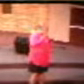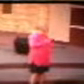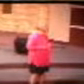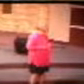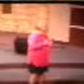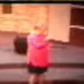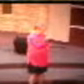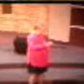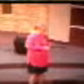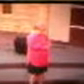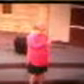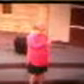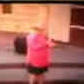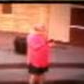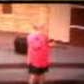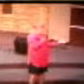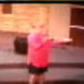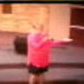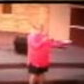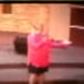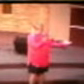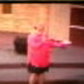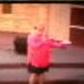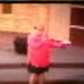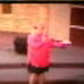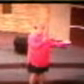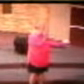broken for us and for the world."